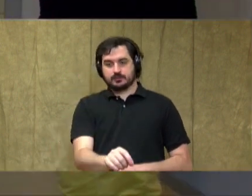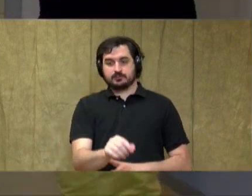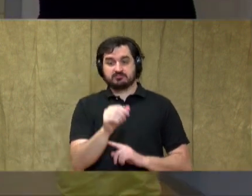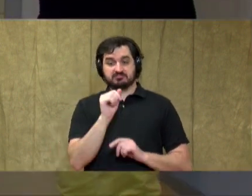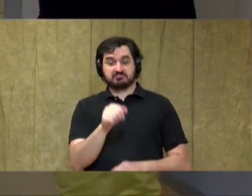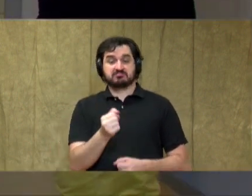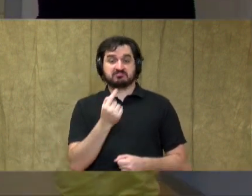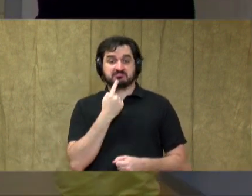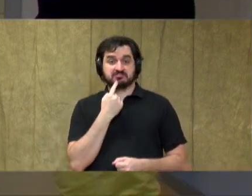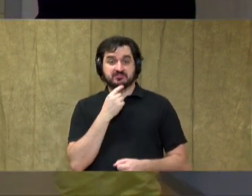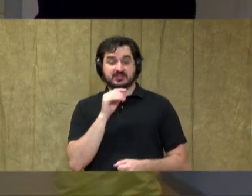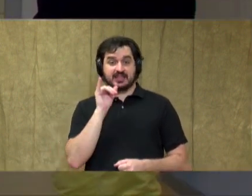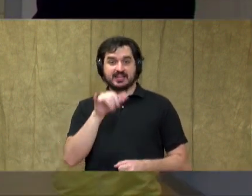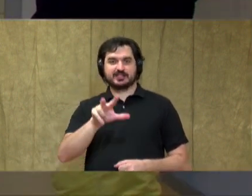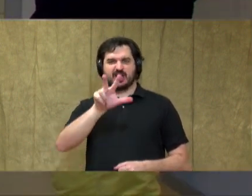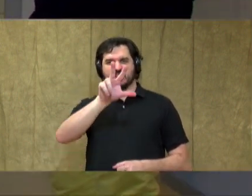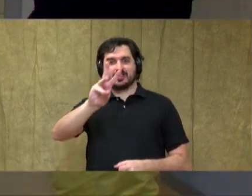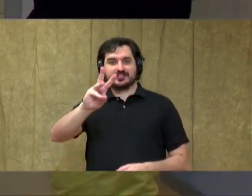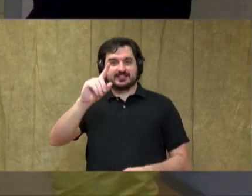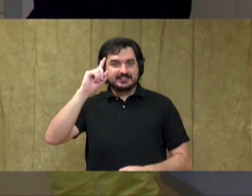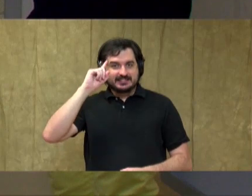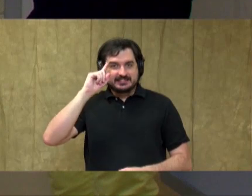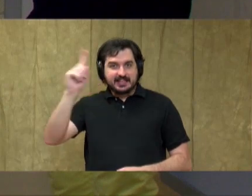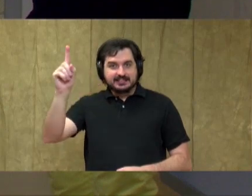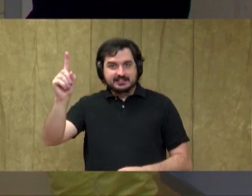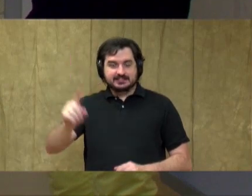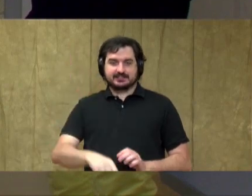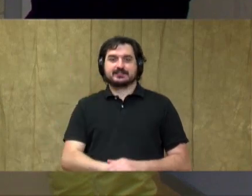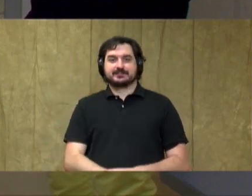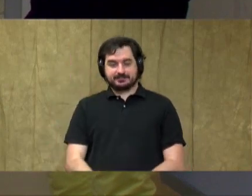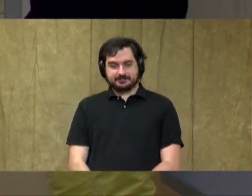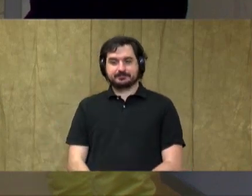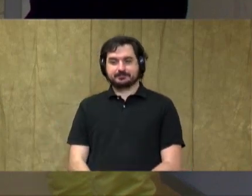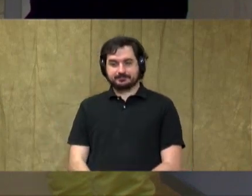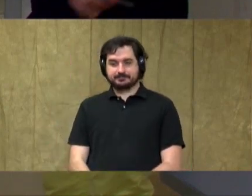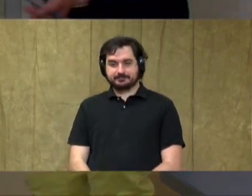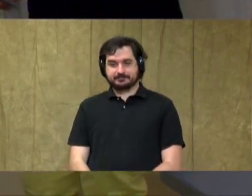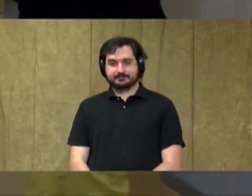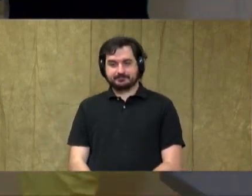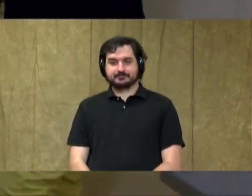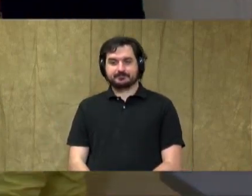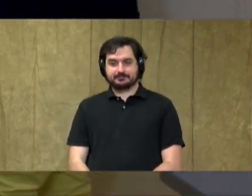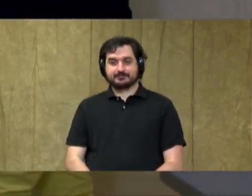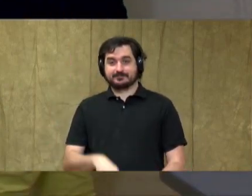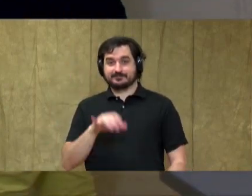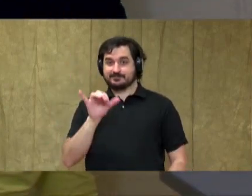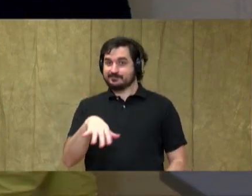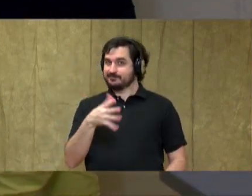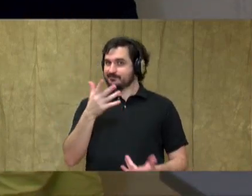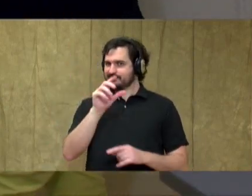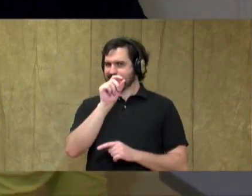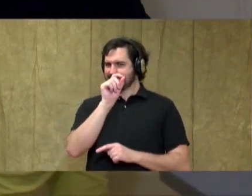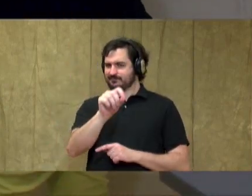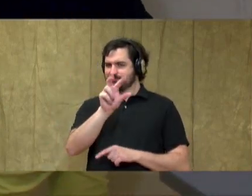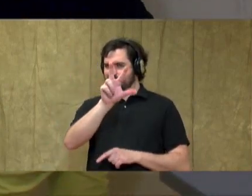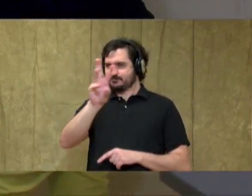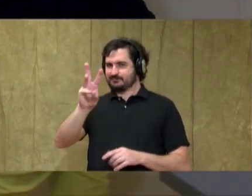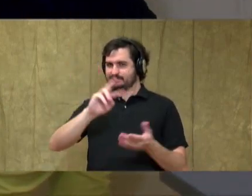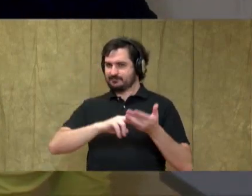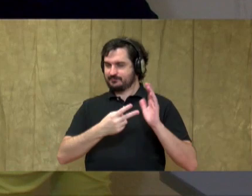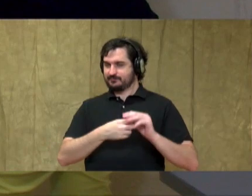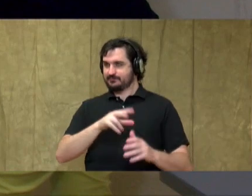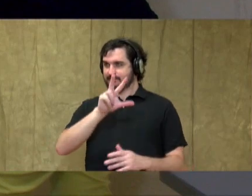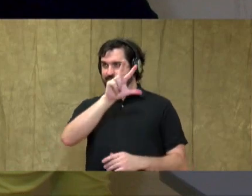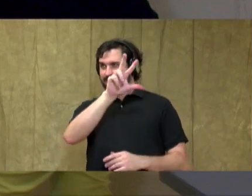that's 36. How many pennies are in a dollar? 100. So we can say 36 cents